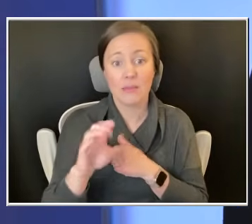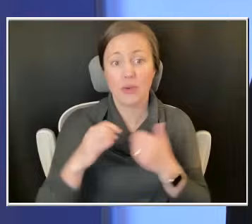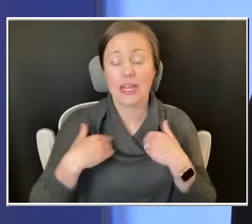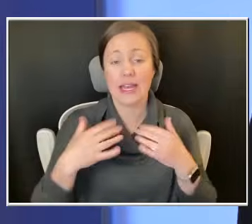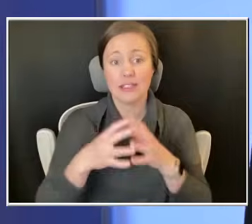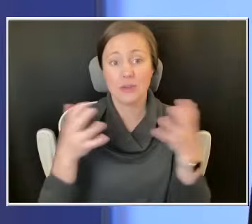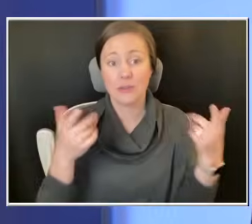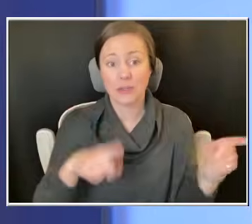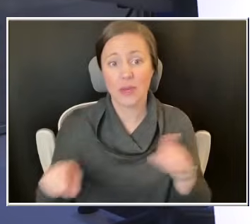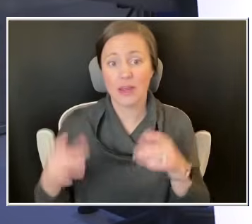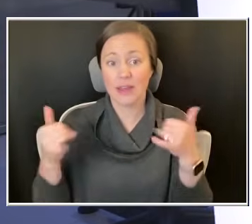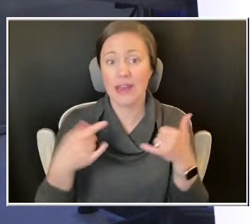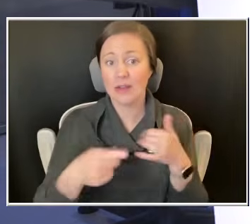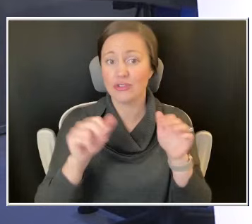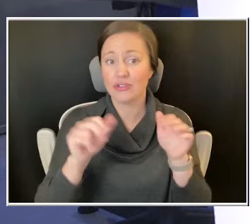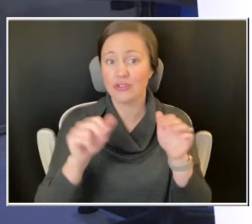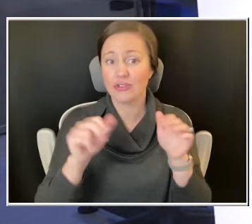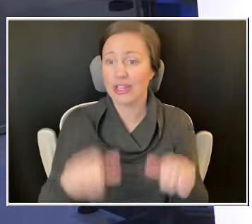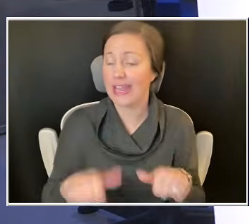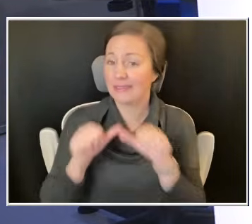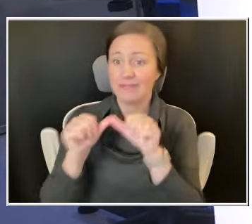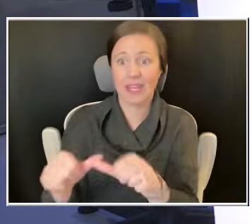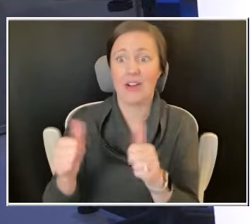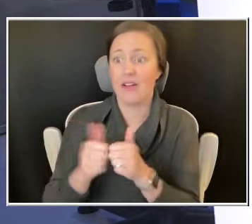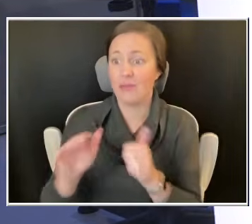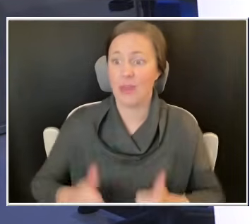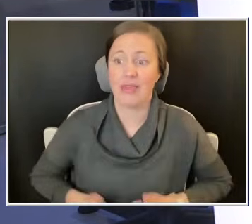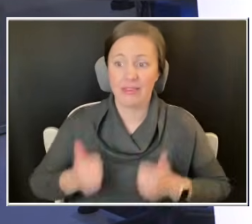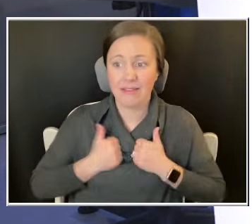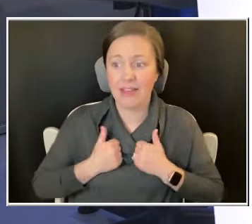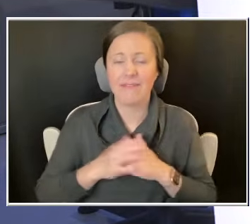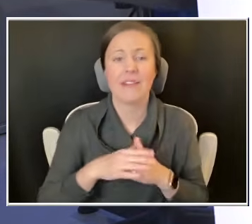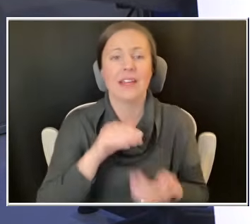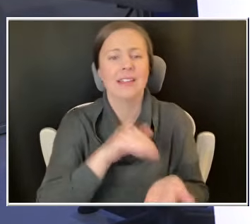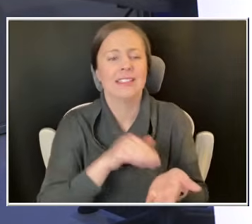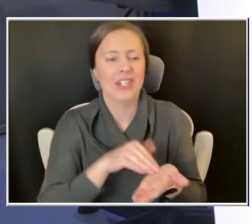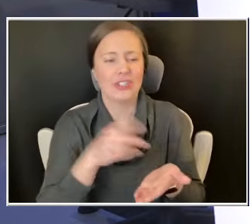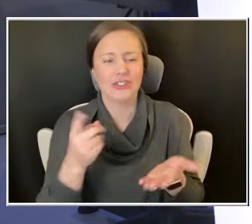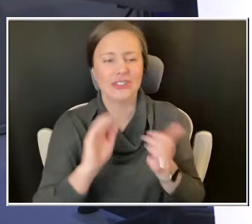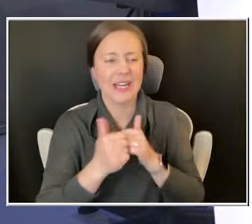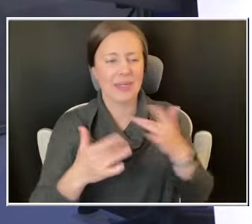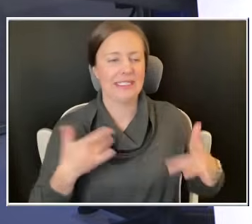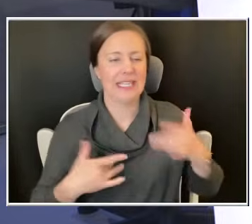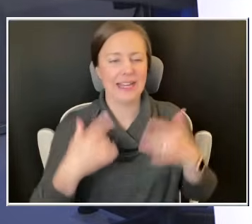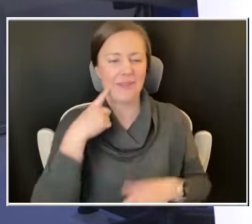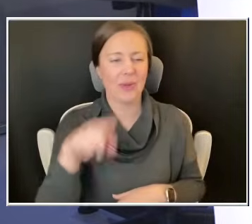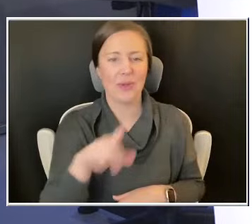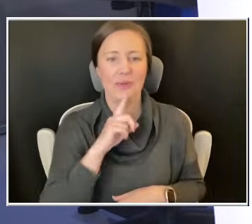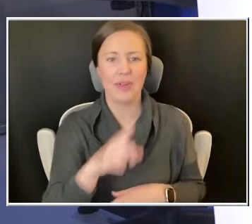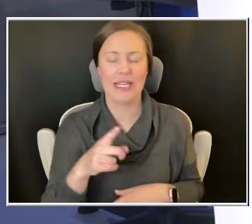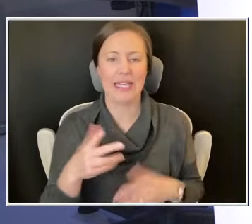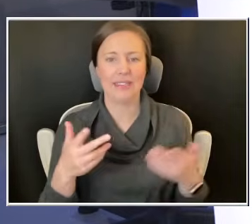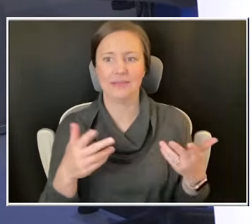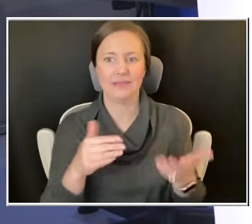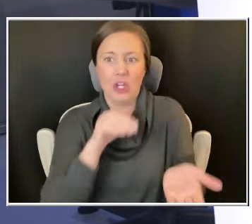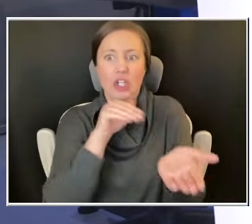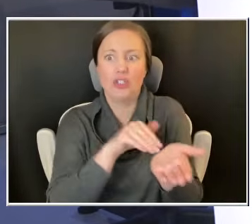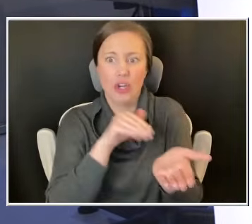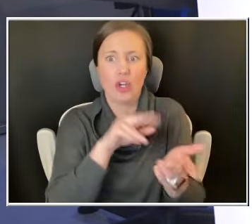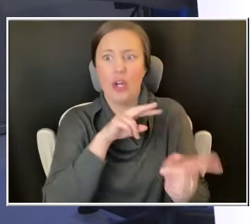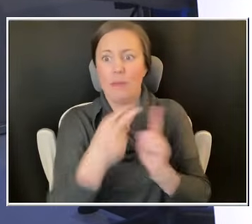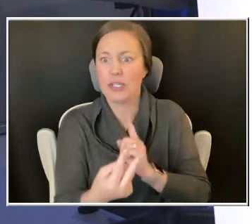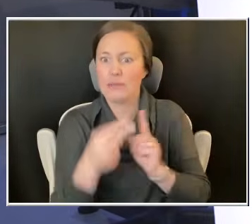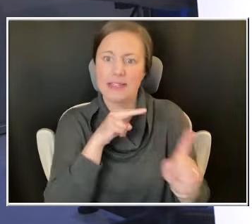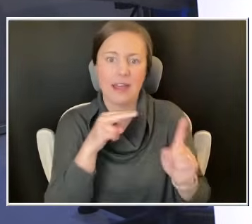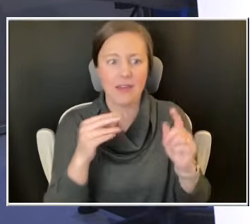her life. Dr. Clyde, how exciting is it for you just on a physician perspective to be